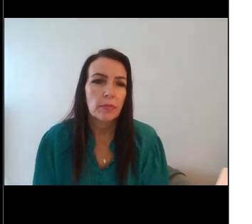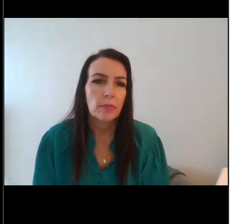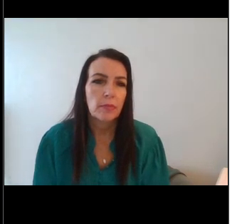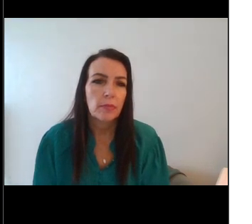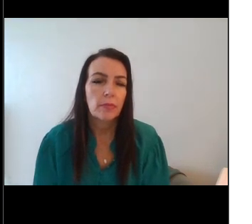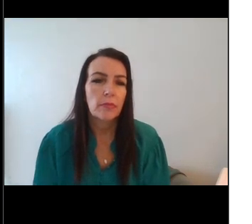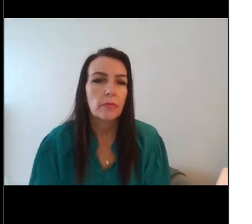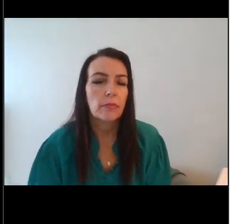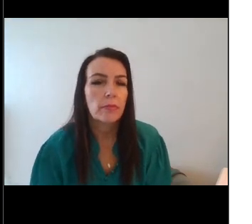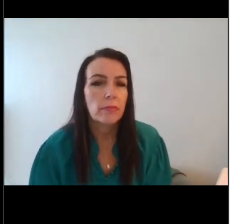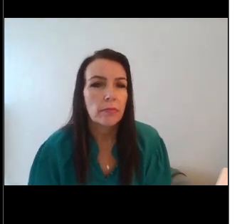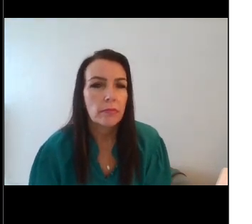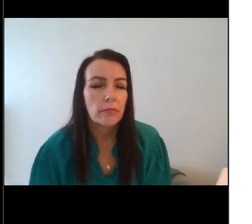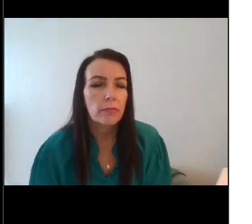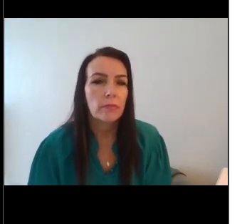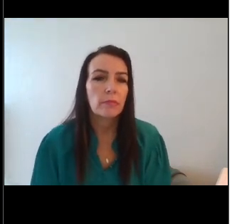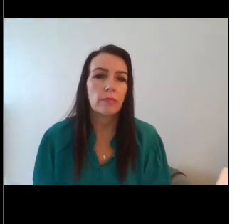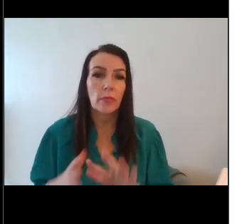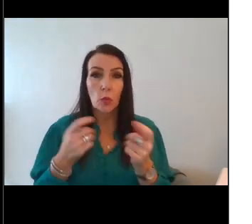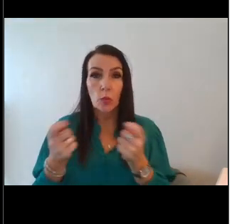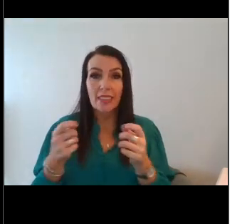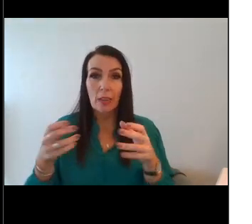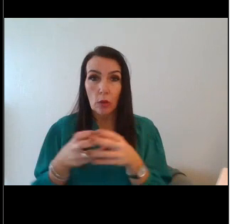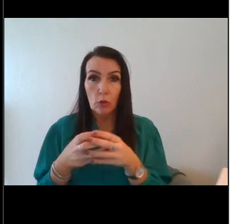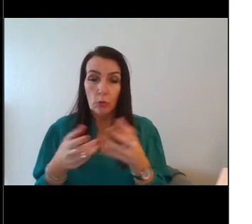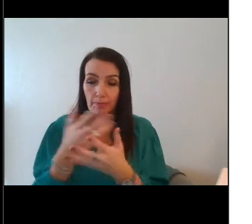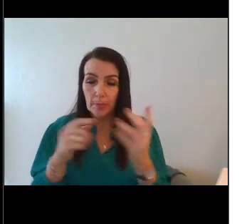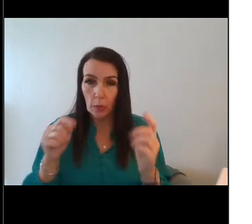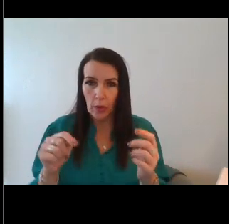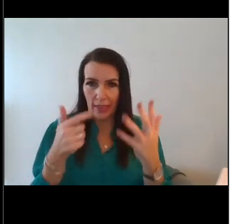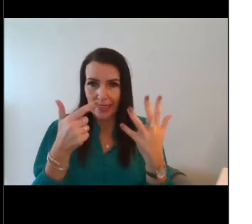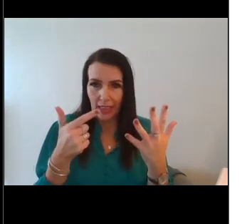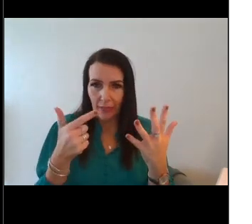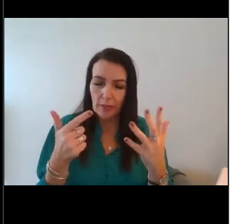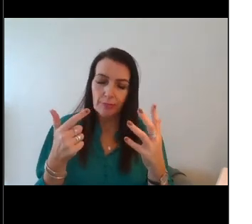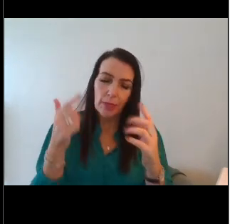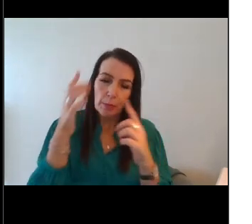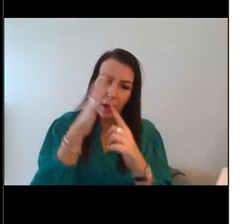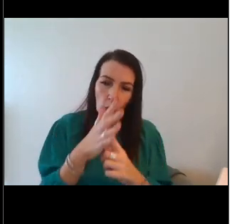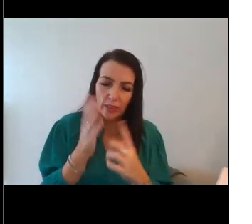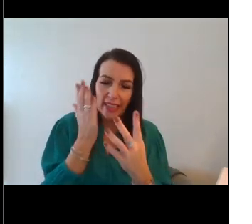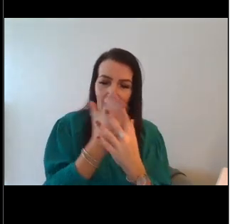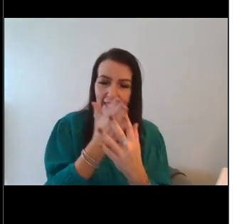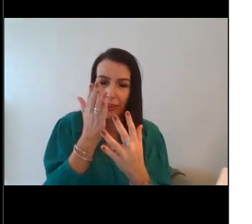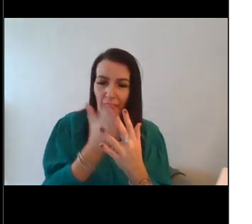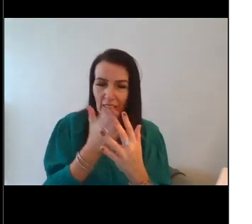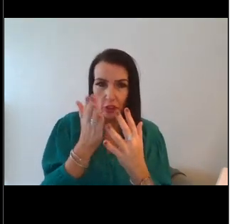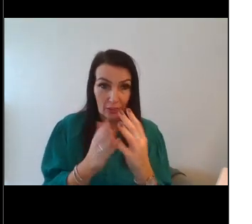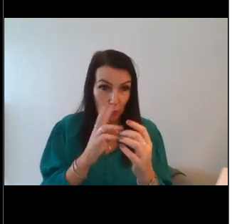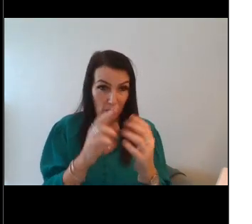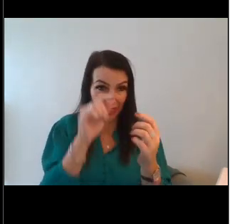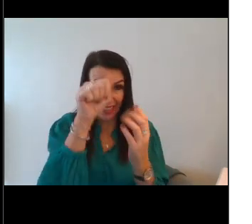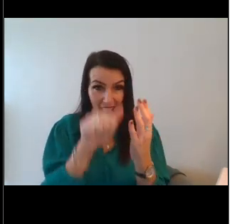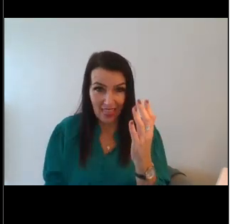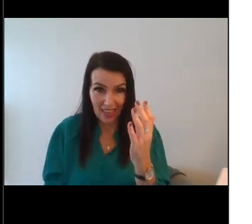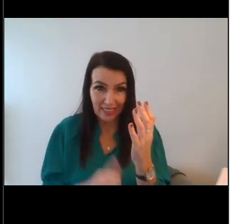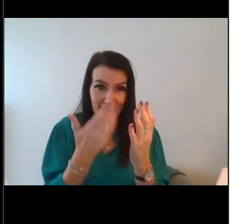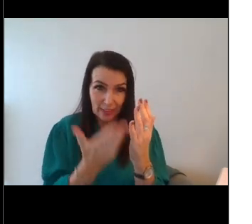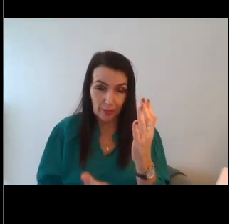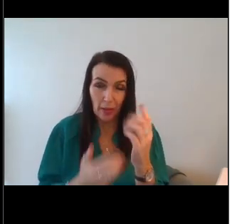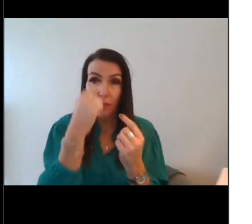So in collaboration with the steering group, we identified 7 priority interventions, which you can see on this slide here. For each intervention,